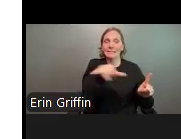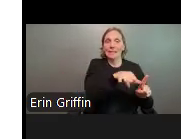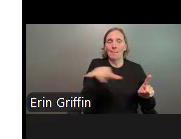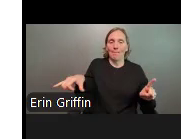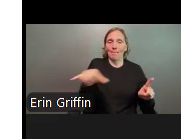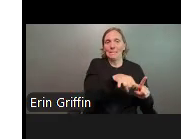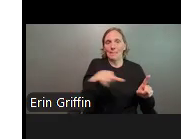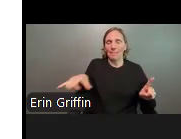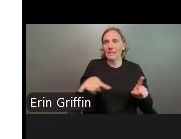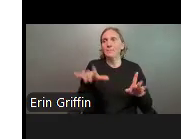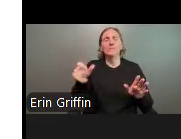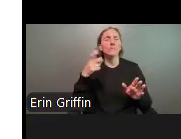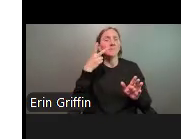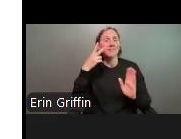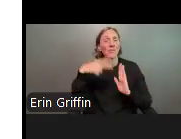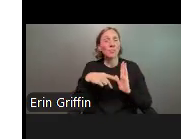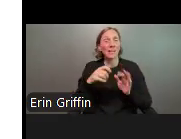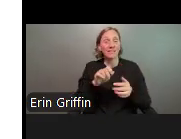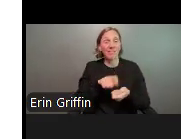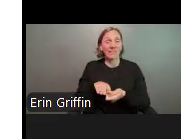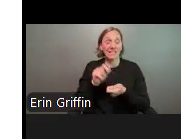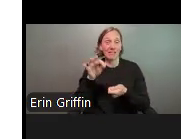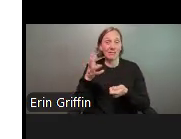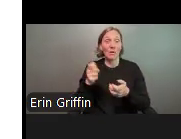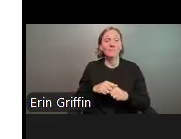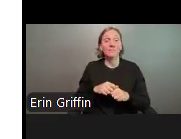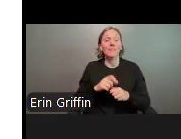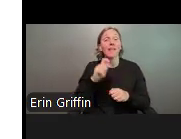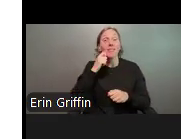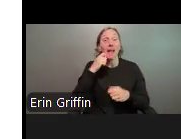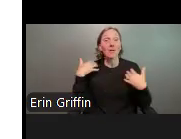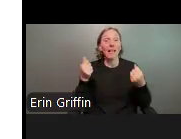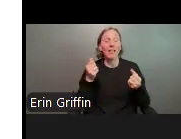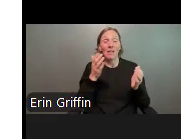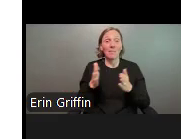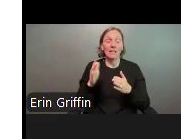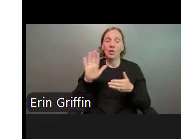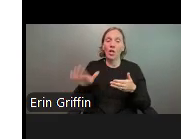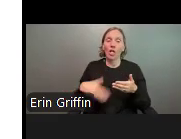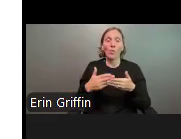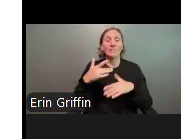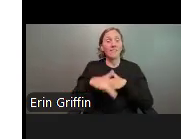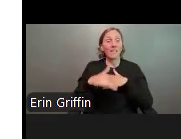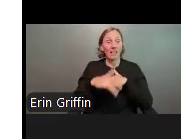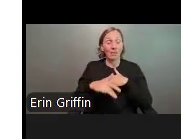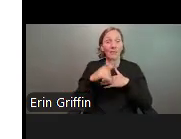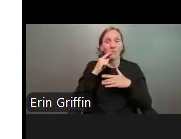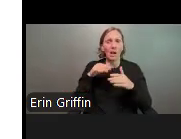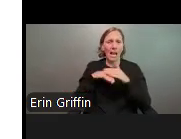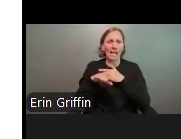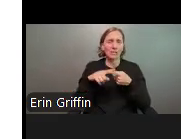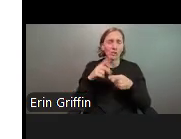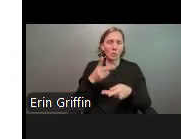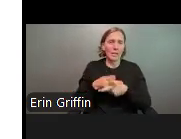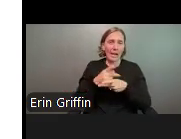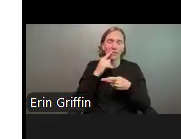are on screen, and our Apple Health plans are always available to help support access to care and coordinate services as